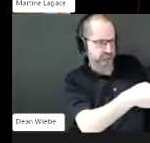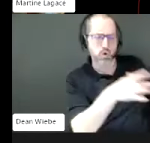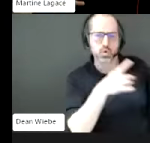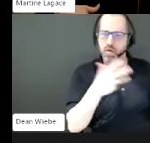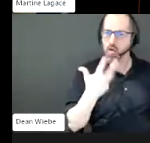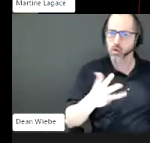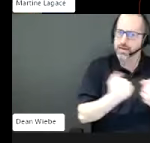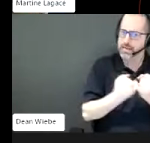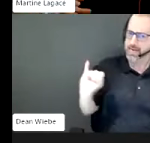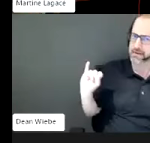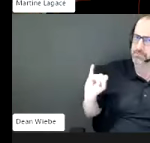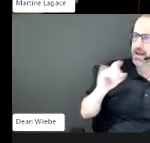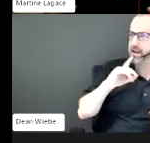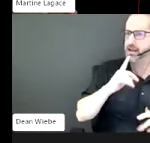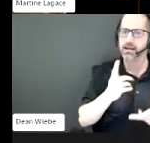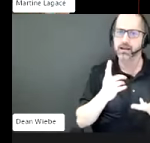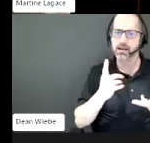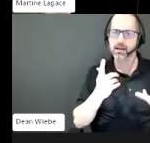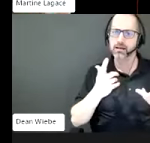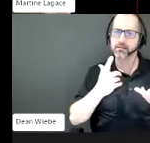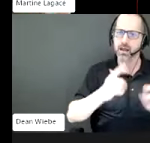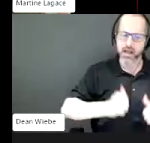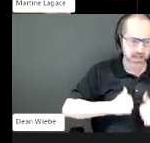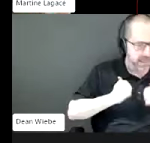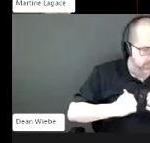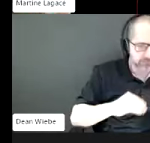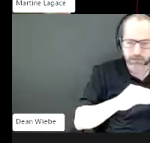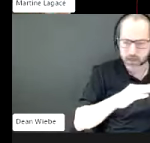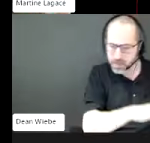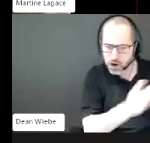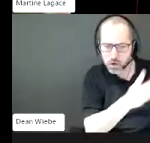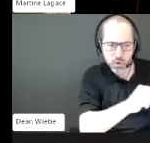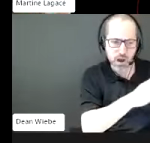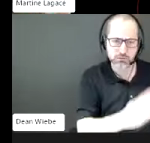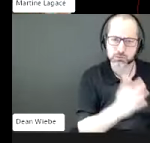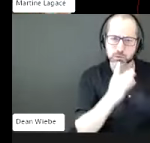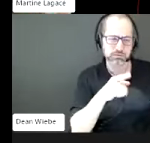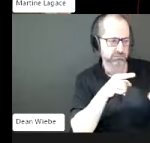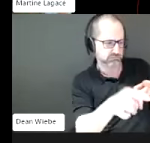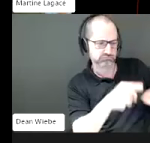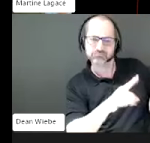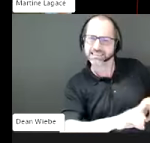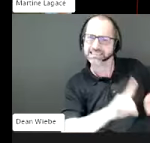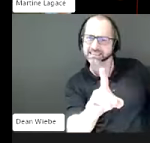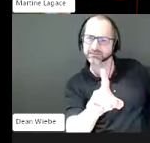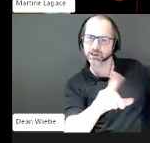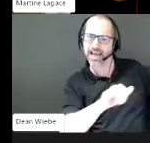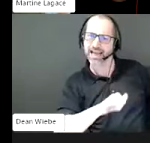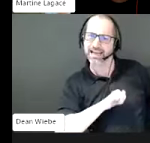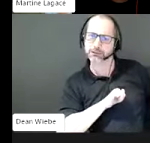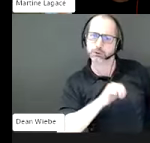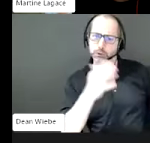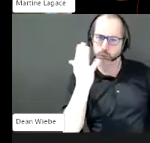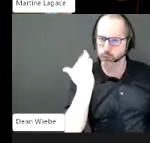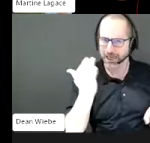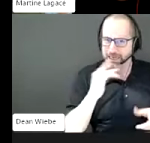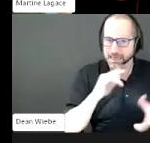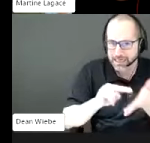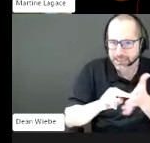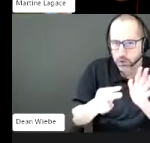when we come back to the conceptualization of ageism, could could point to the idea of